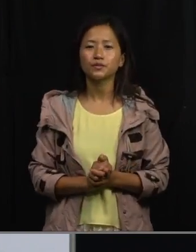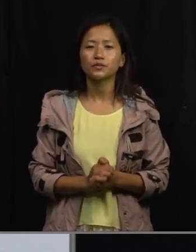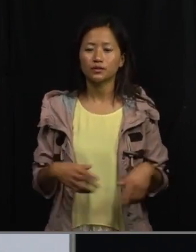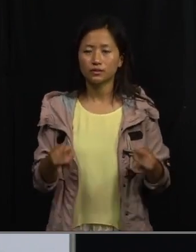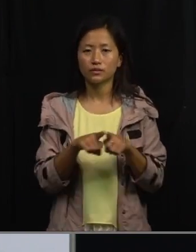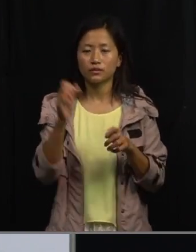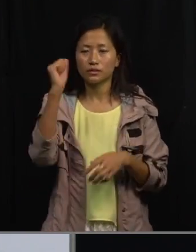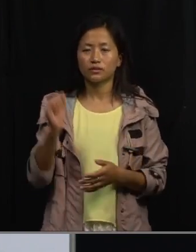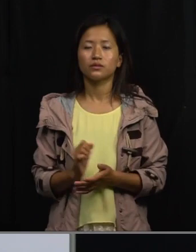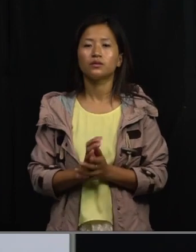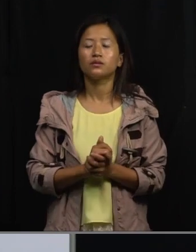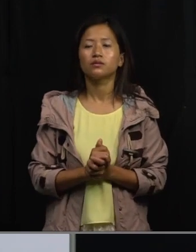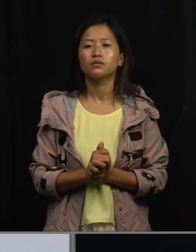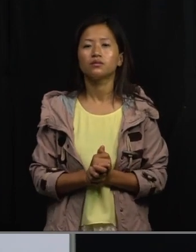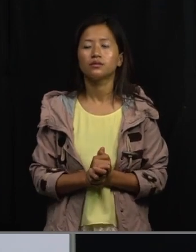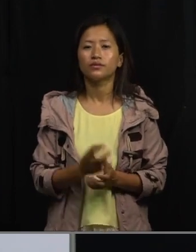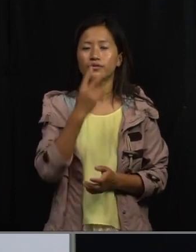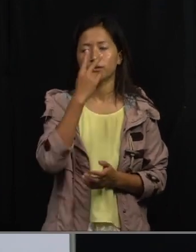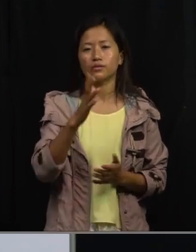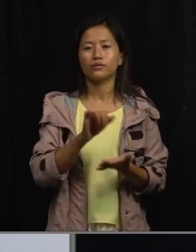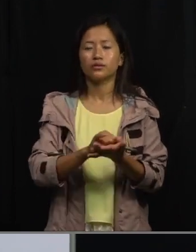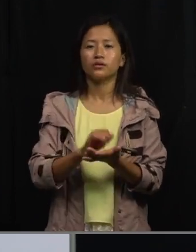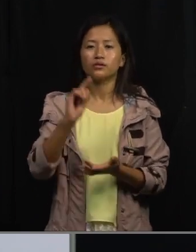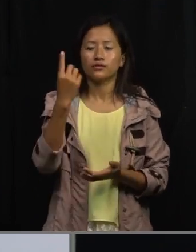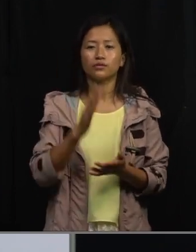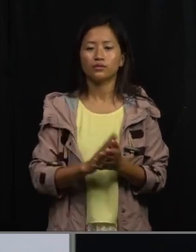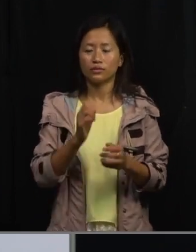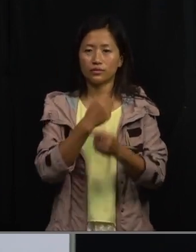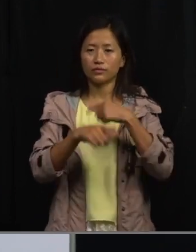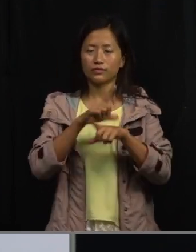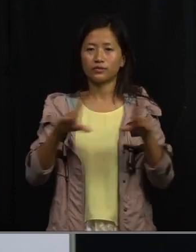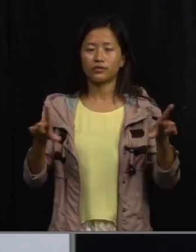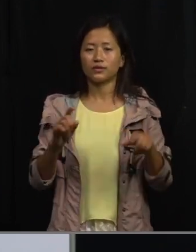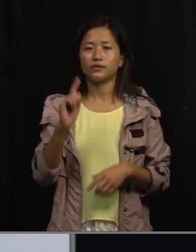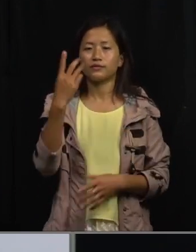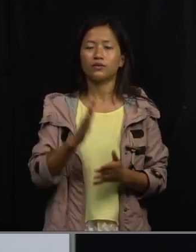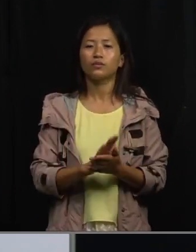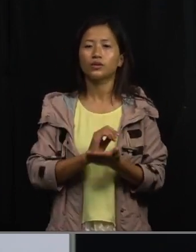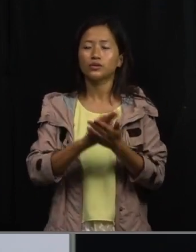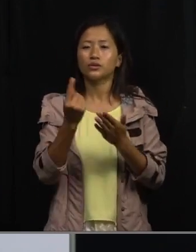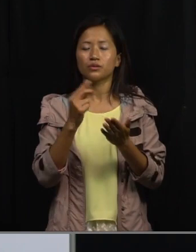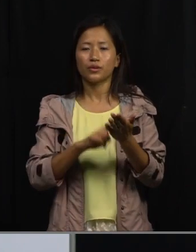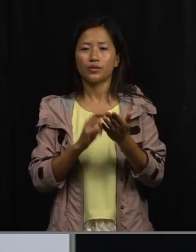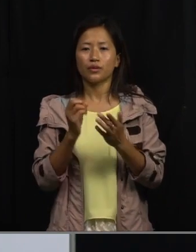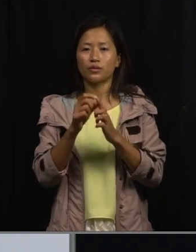And so it is viewed that the first language of the hominid